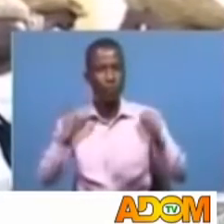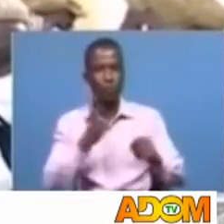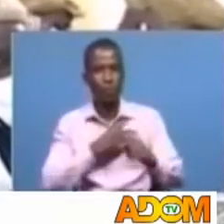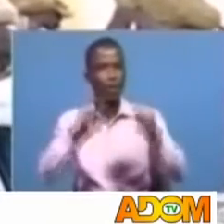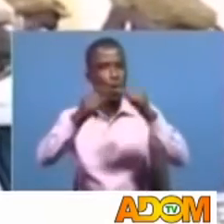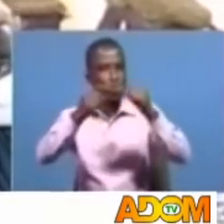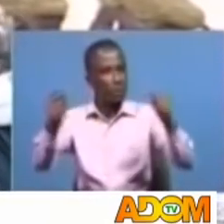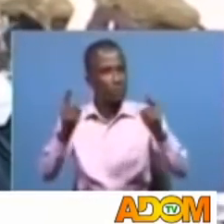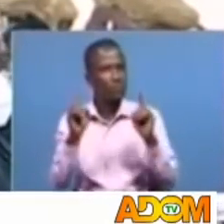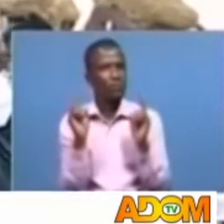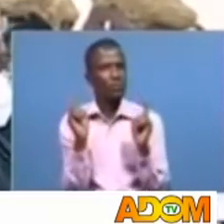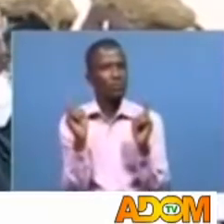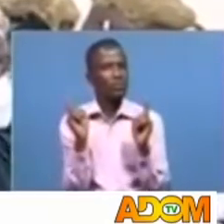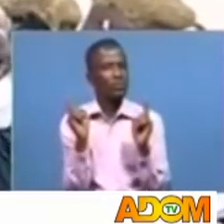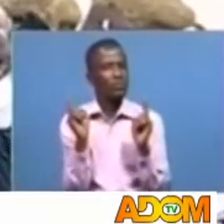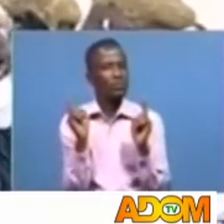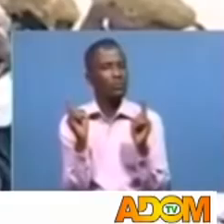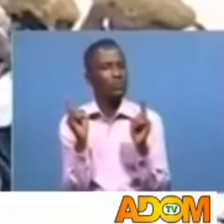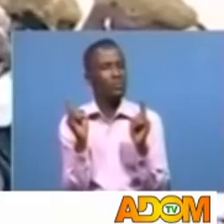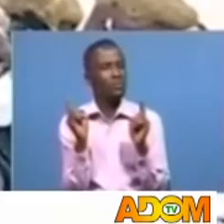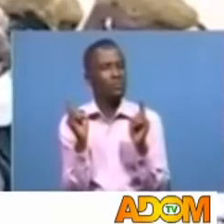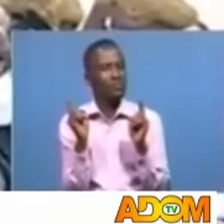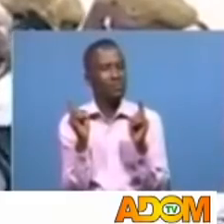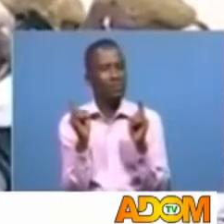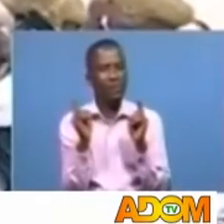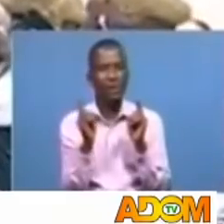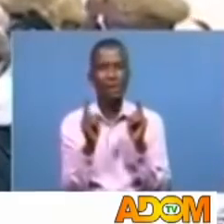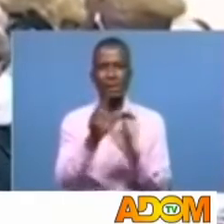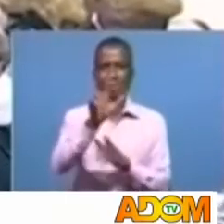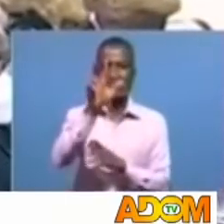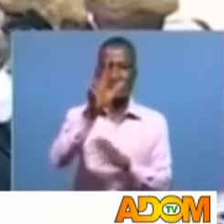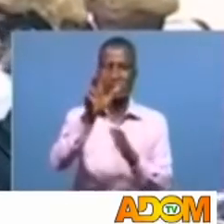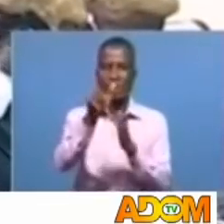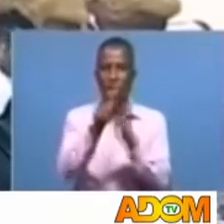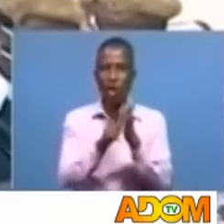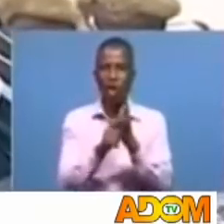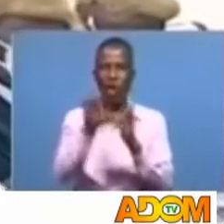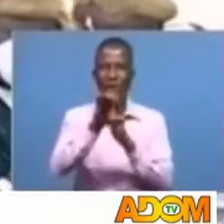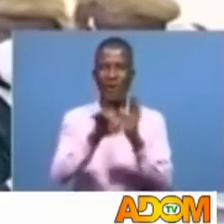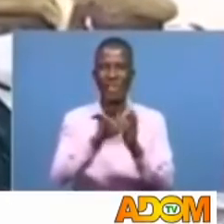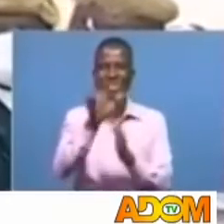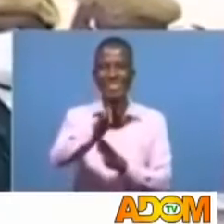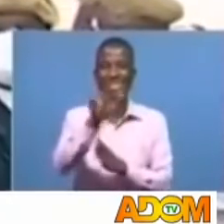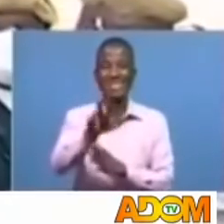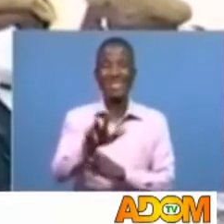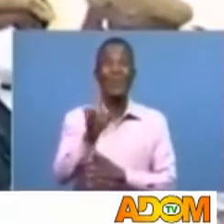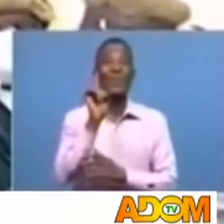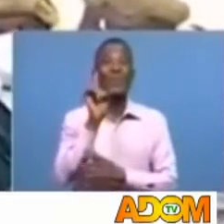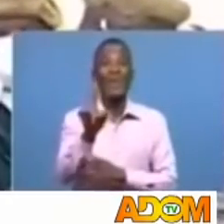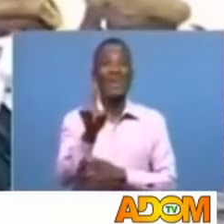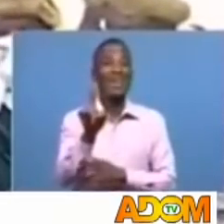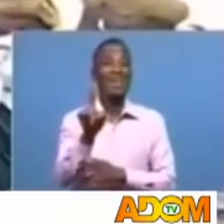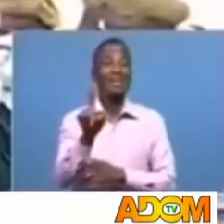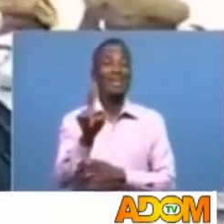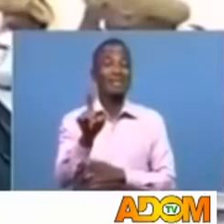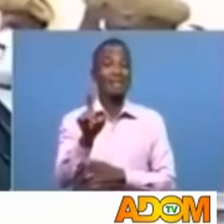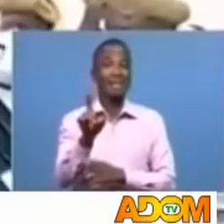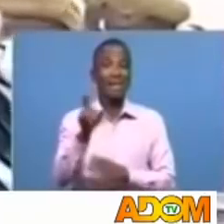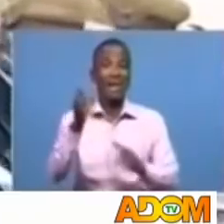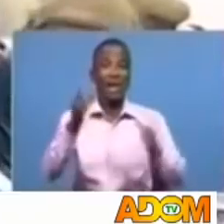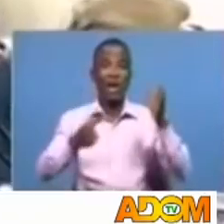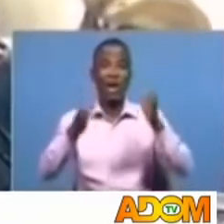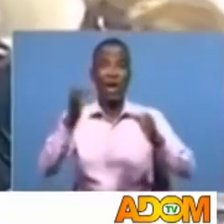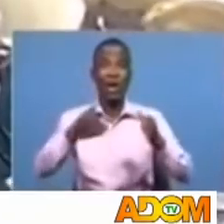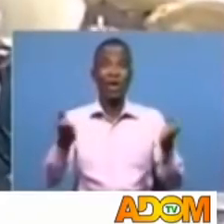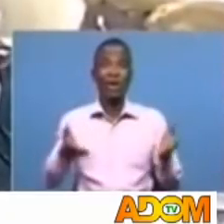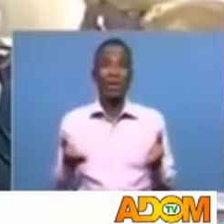Lord, under Article 33.1 of the Constitution, this court